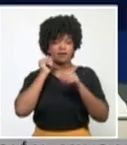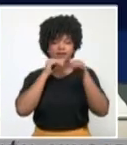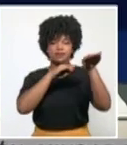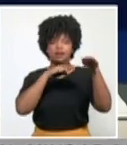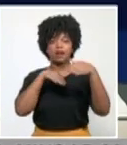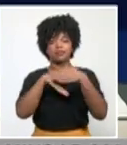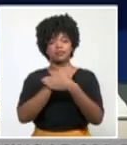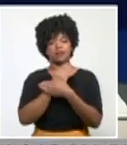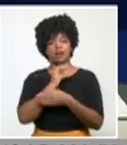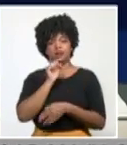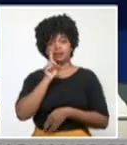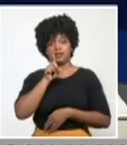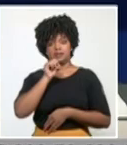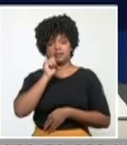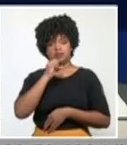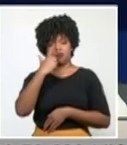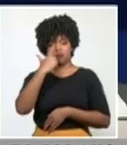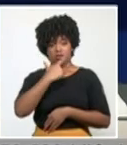was asymptomatic,